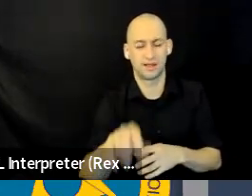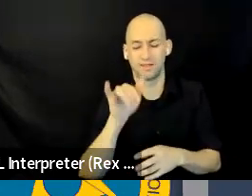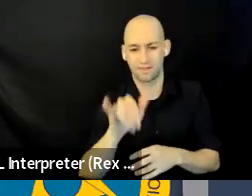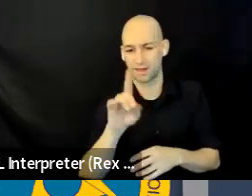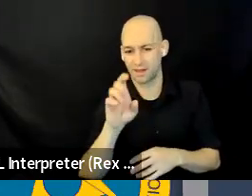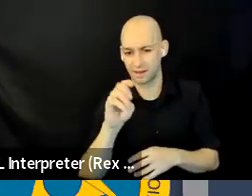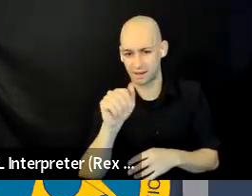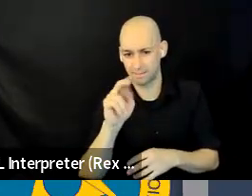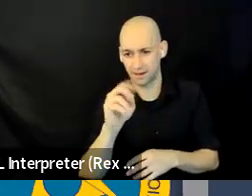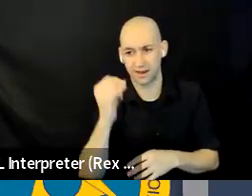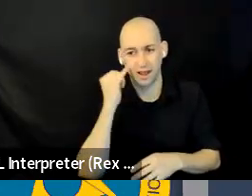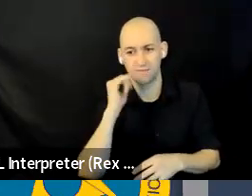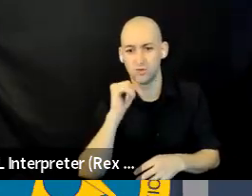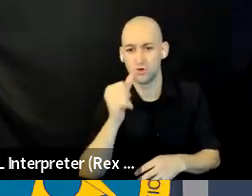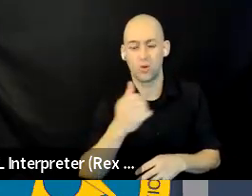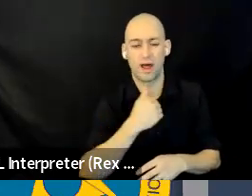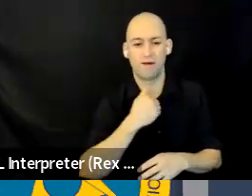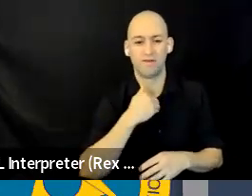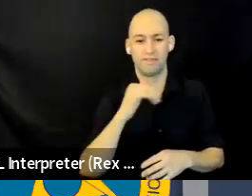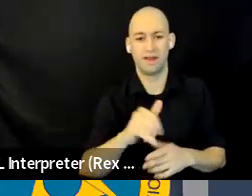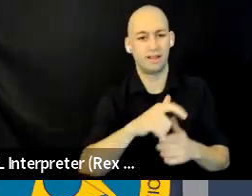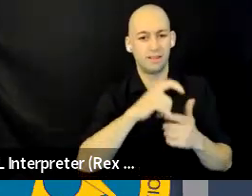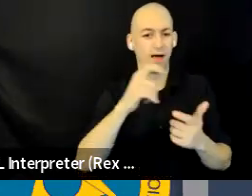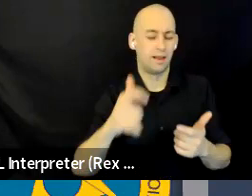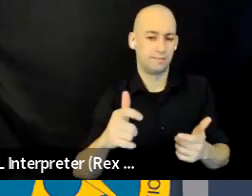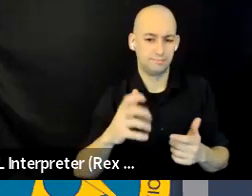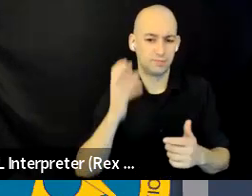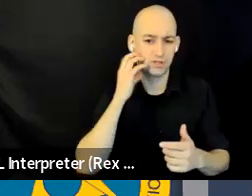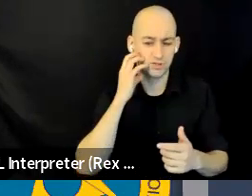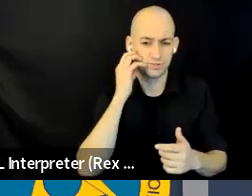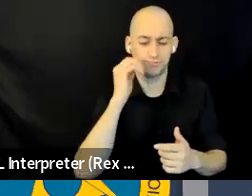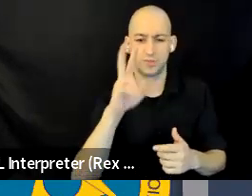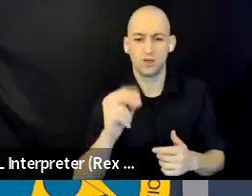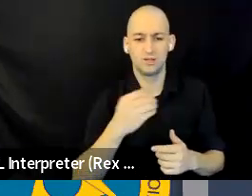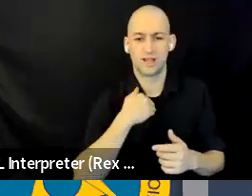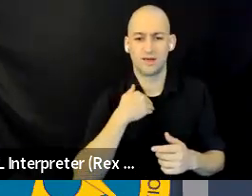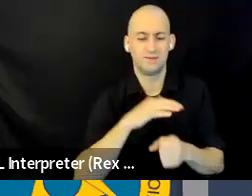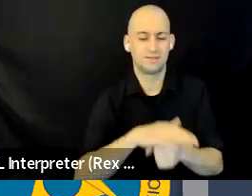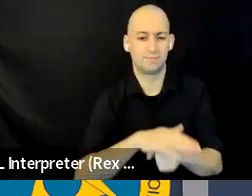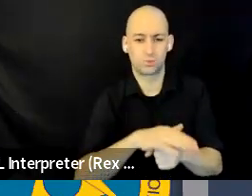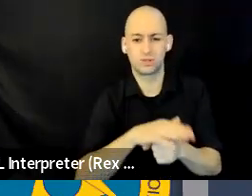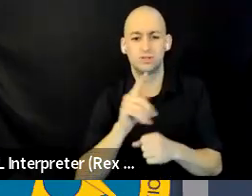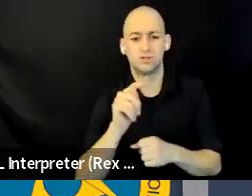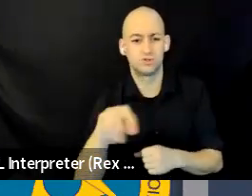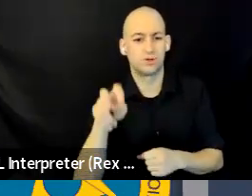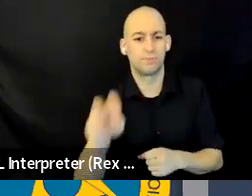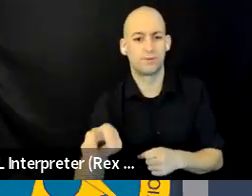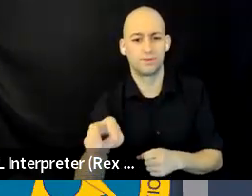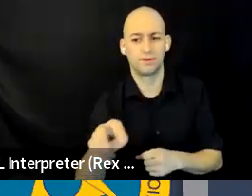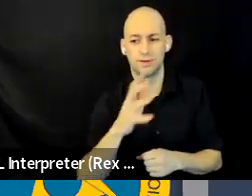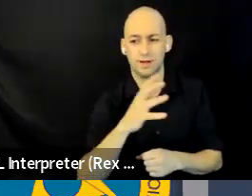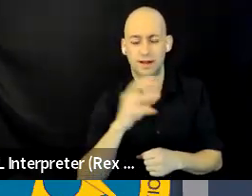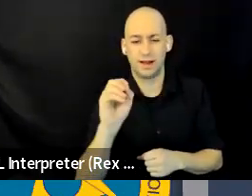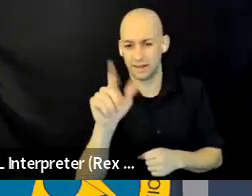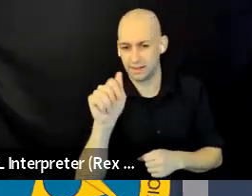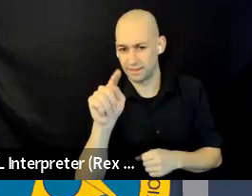you don't have that significant level of congestion and you don't have the suppressed trips and latent demand, it is